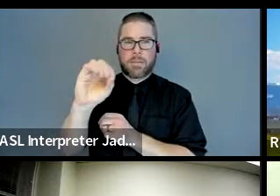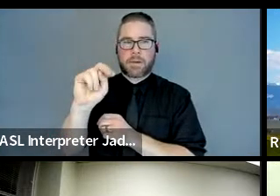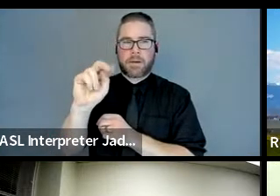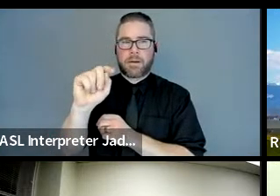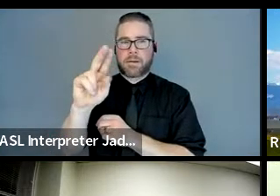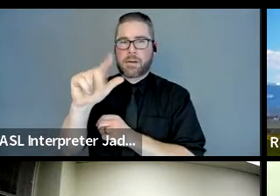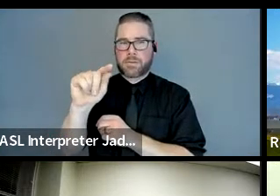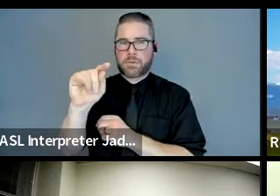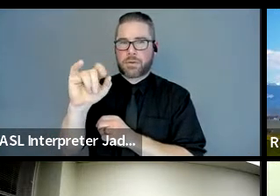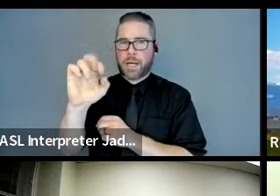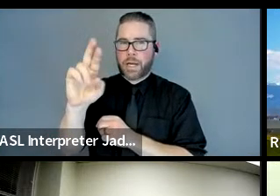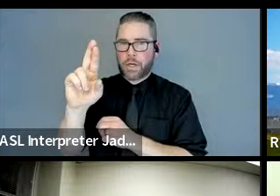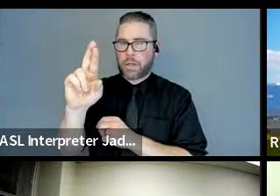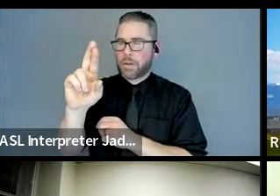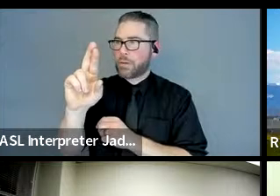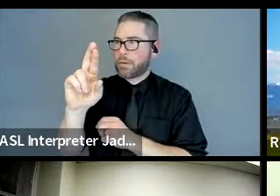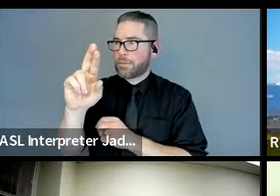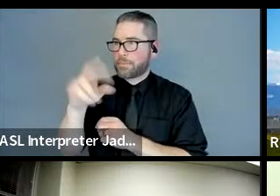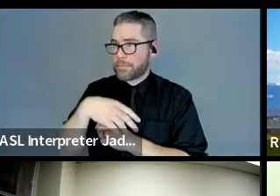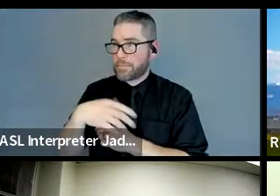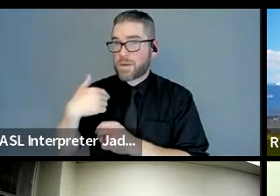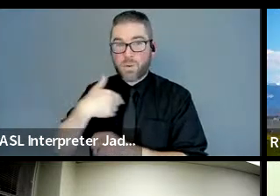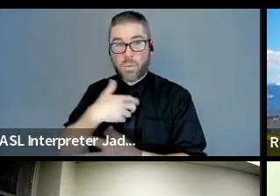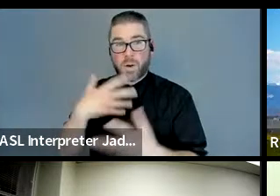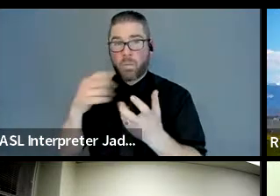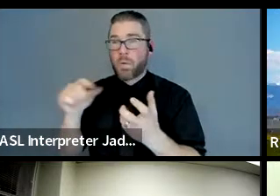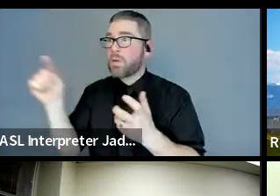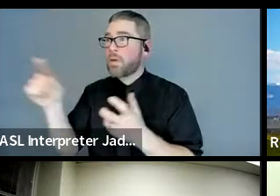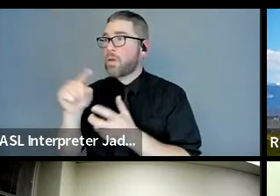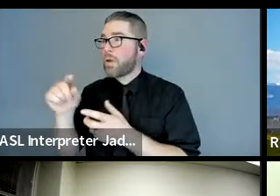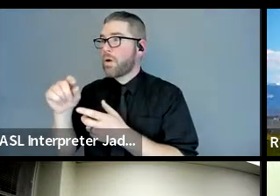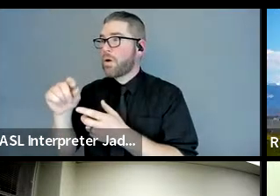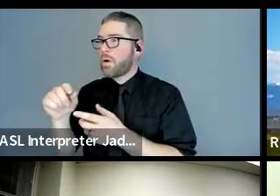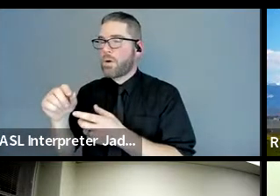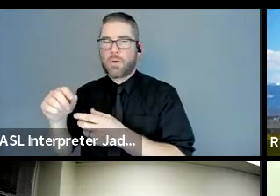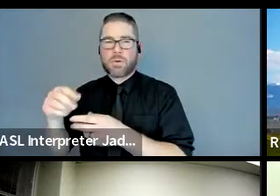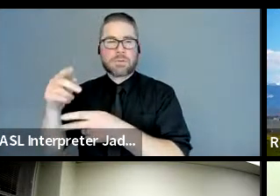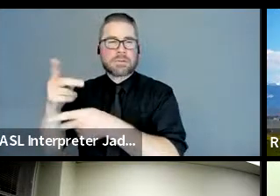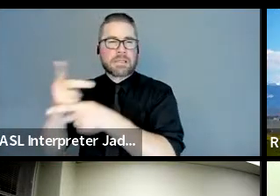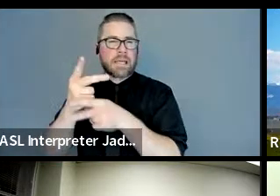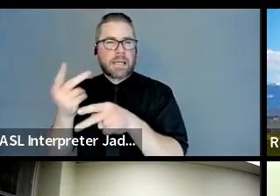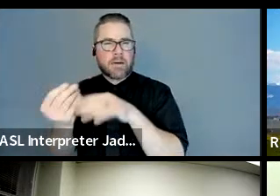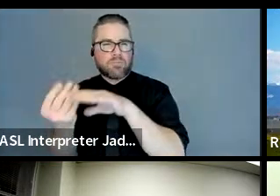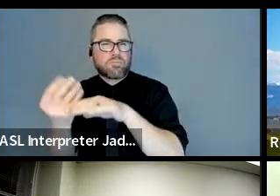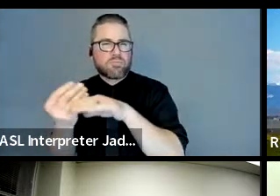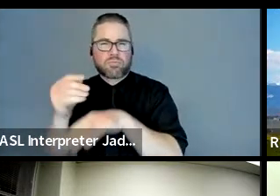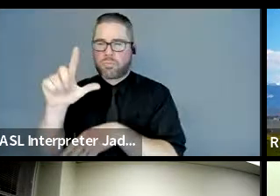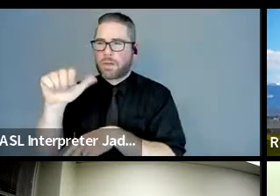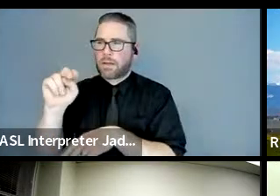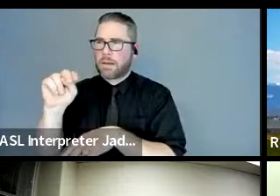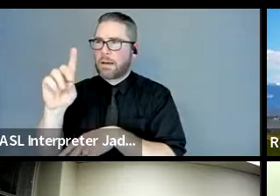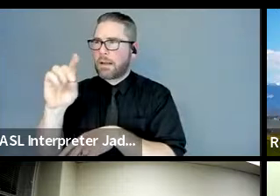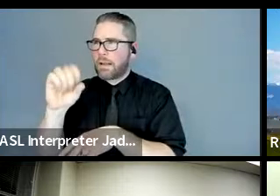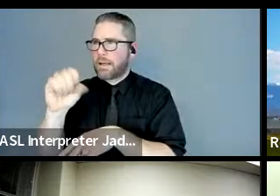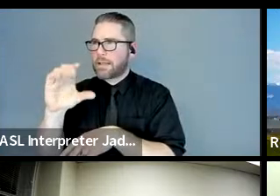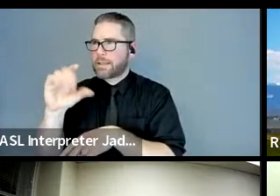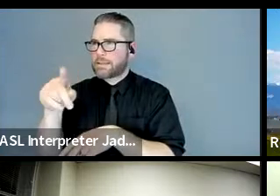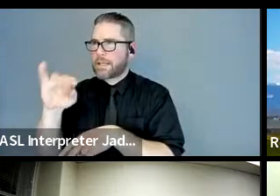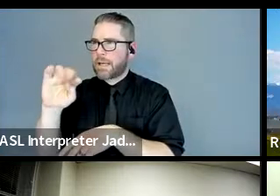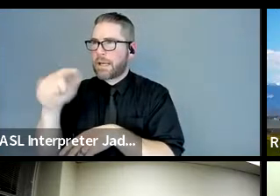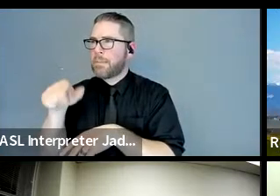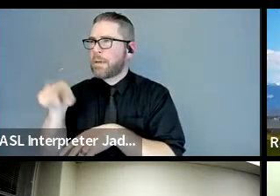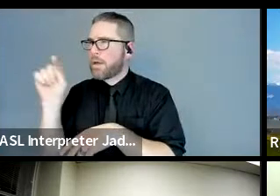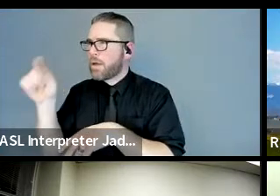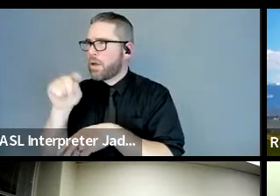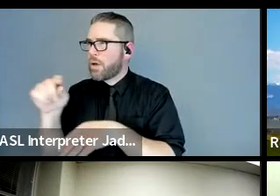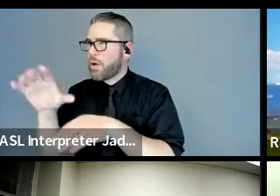associated landscapers that have worked with Caltrans on landscaping and maintenance, and are starting